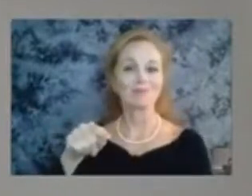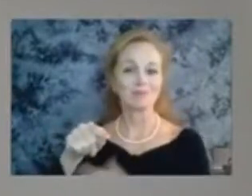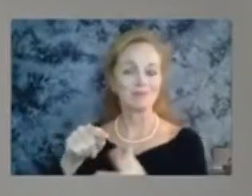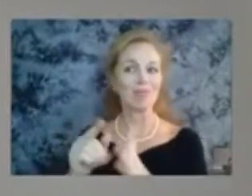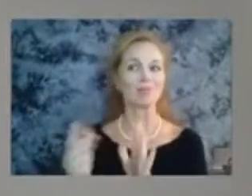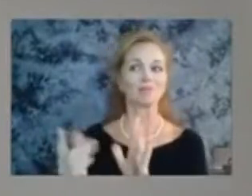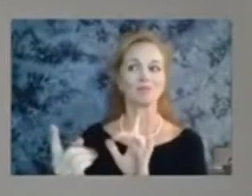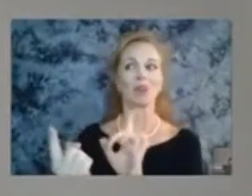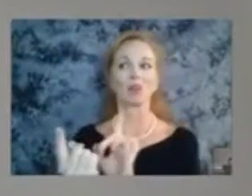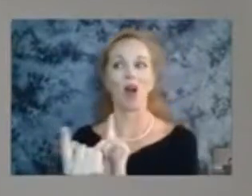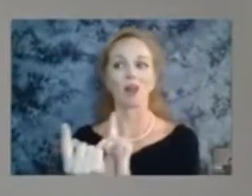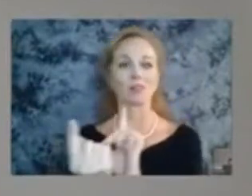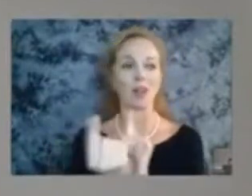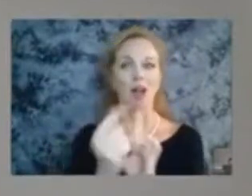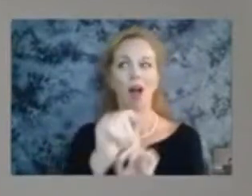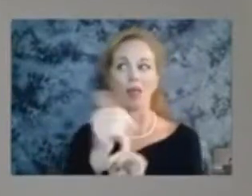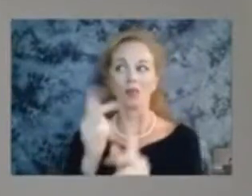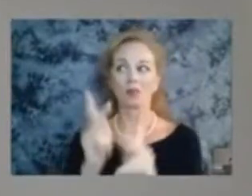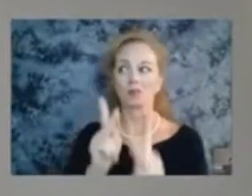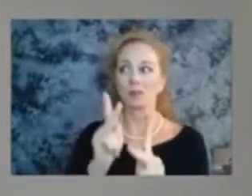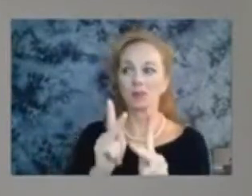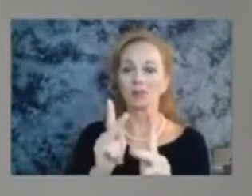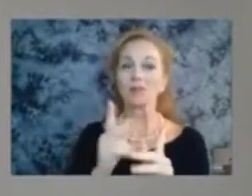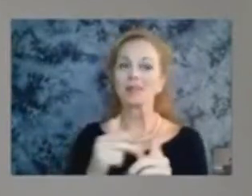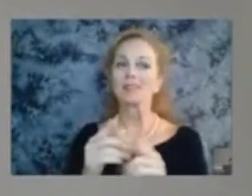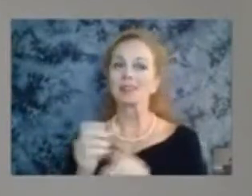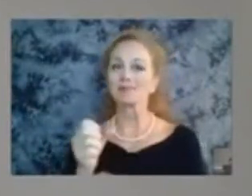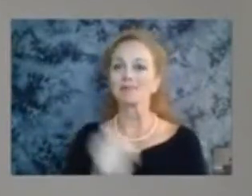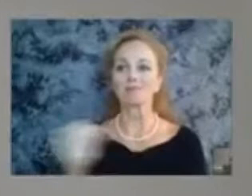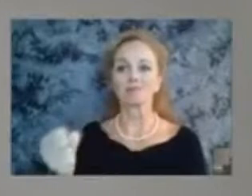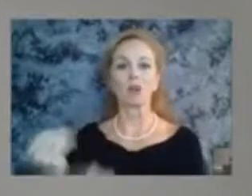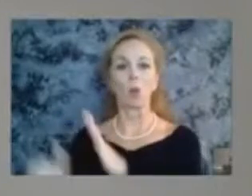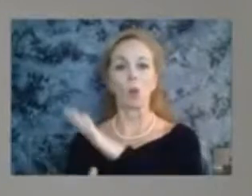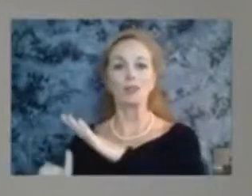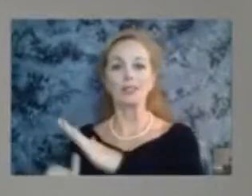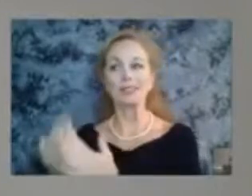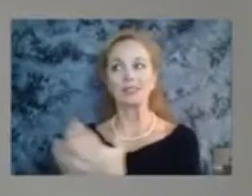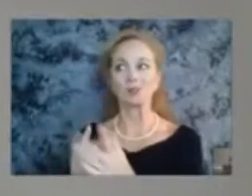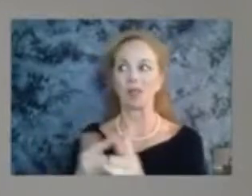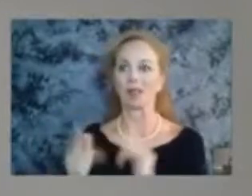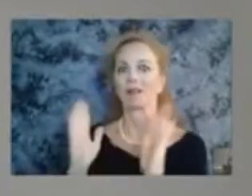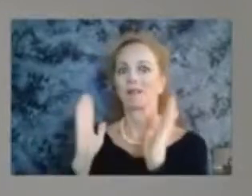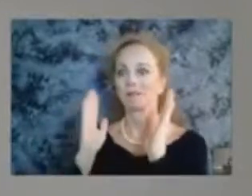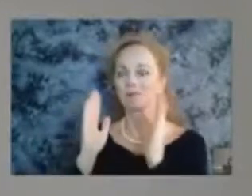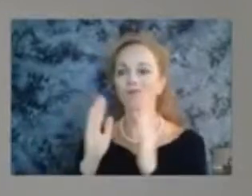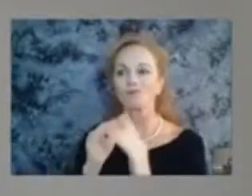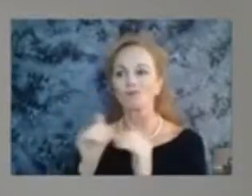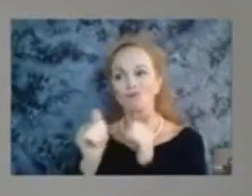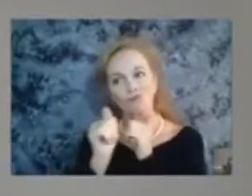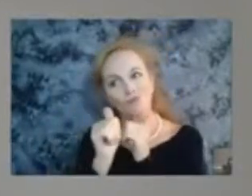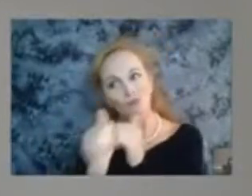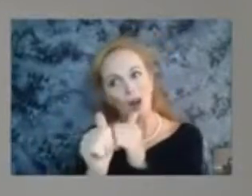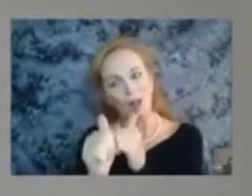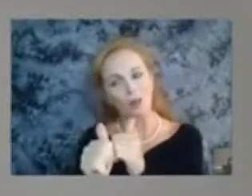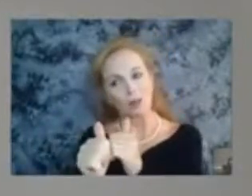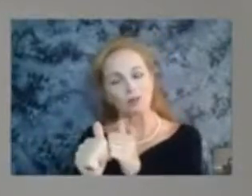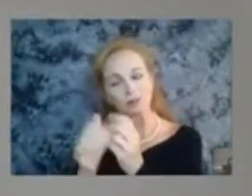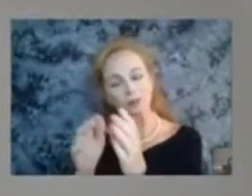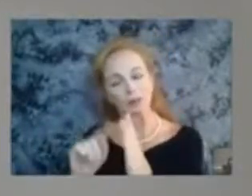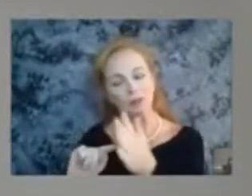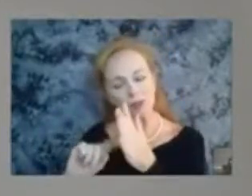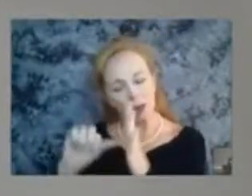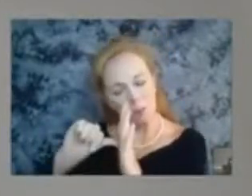with other individuals, and we ended up quarantining some of them. So we are really hammering home, following all of the W's in the